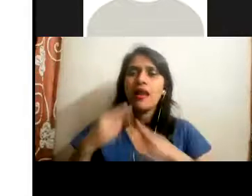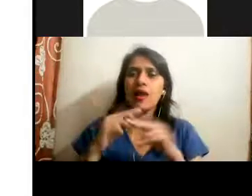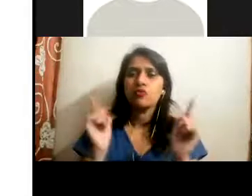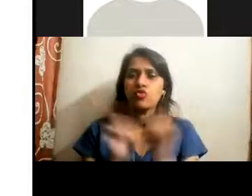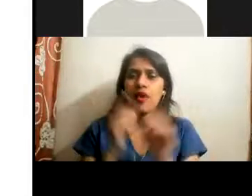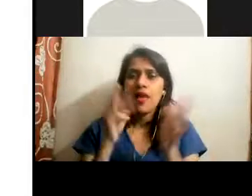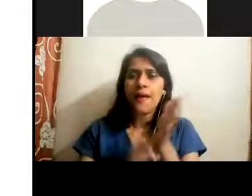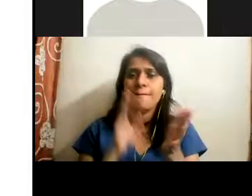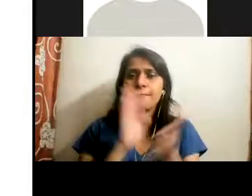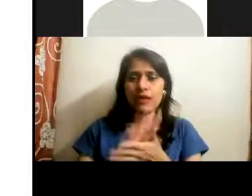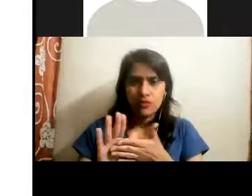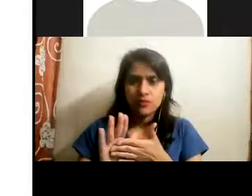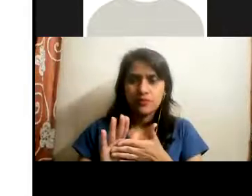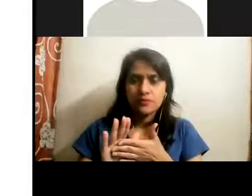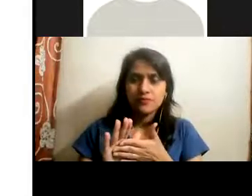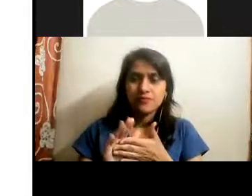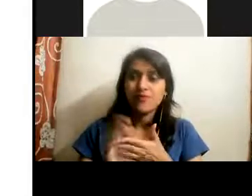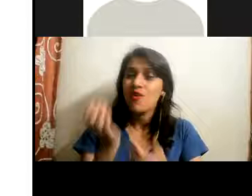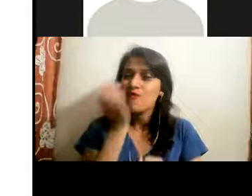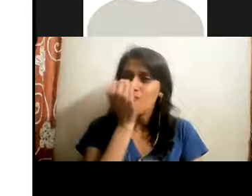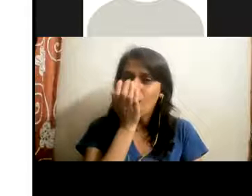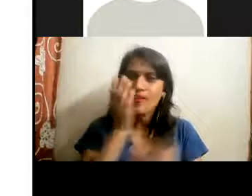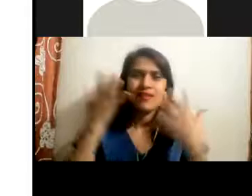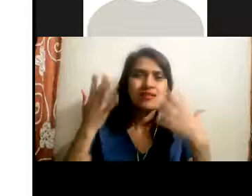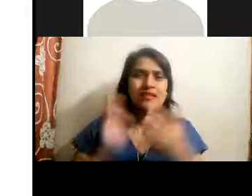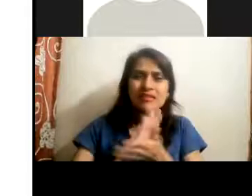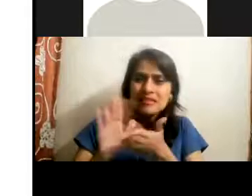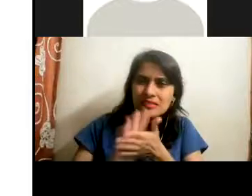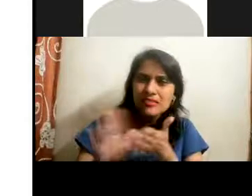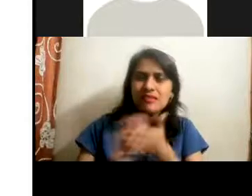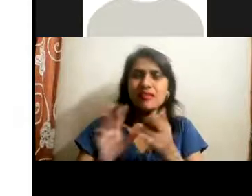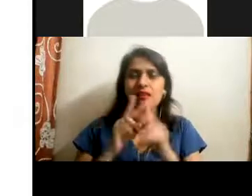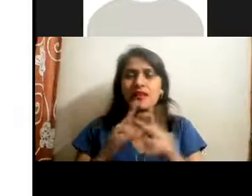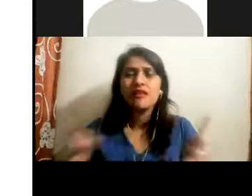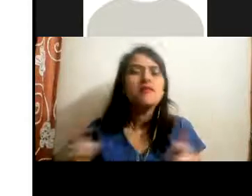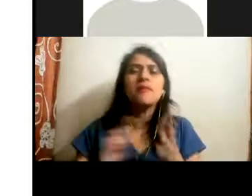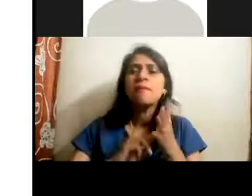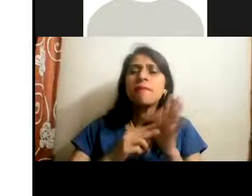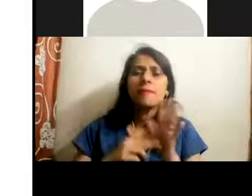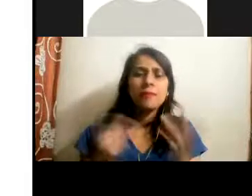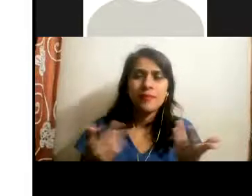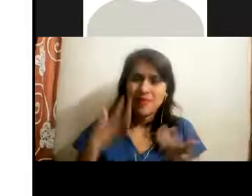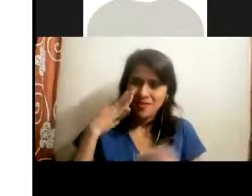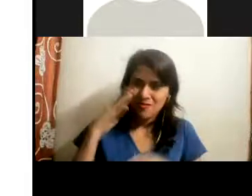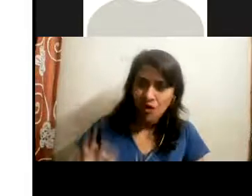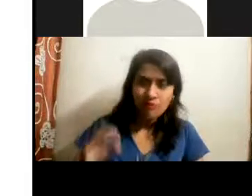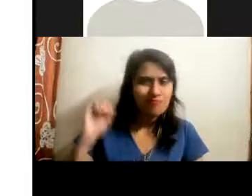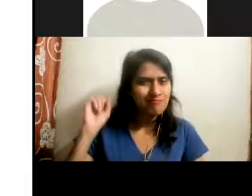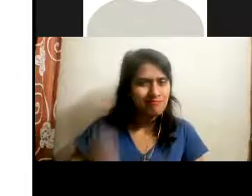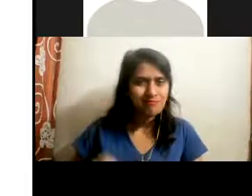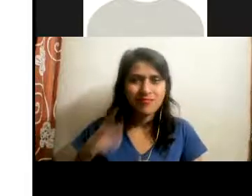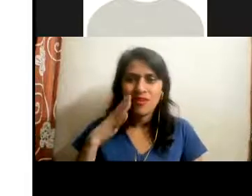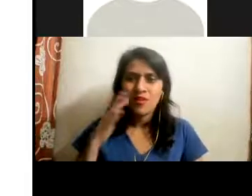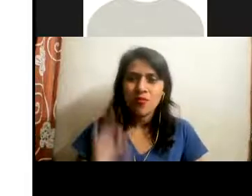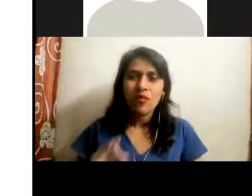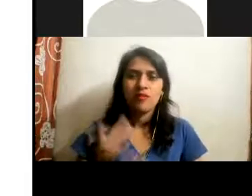WASH, that is water, sanitation and hygiene, information about water, sanitation and hygiene importance, and